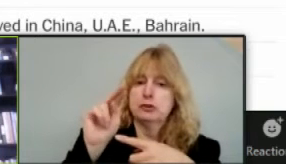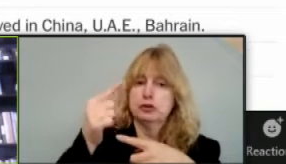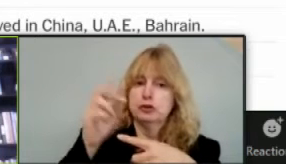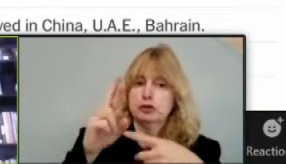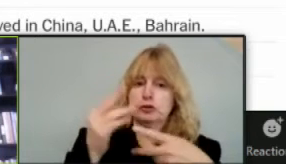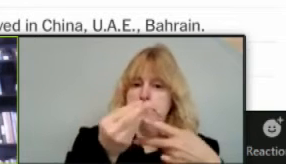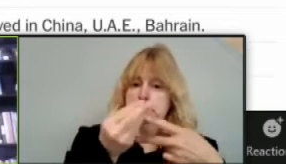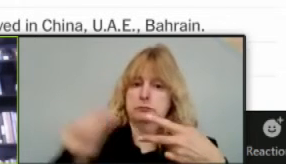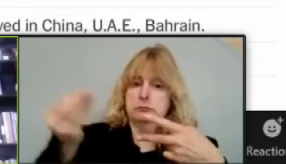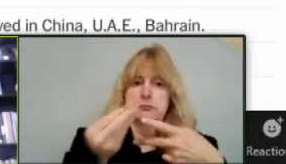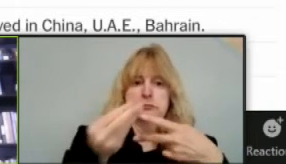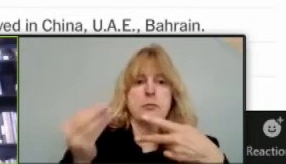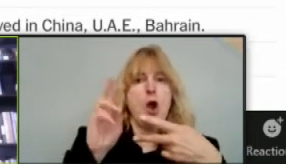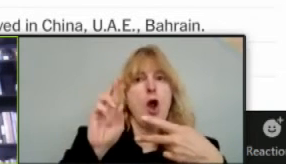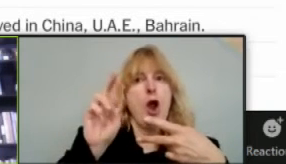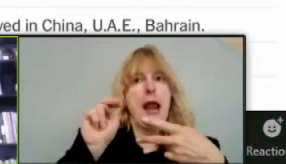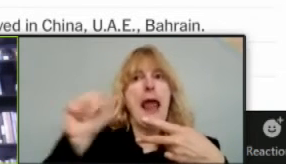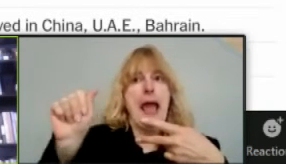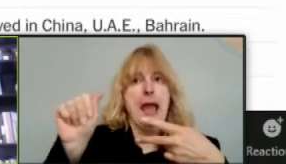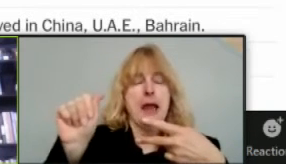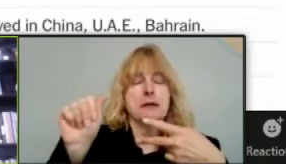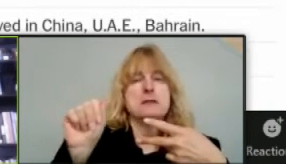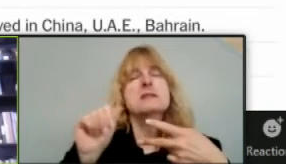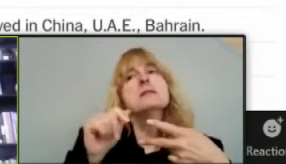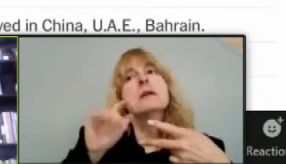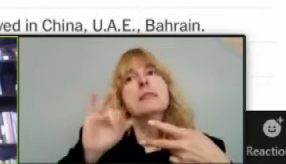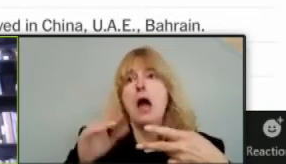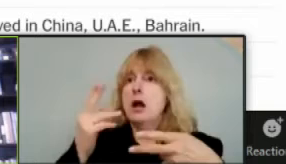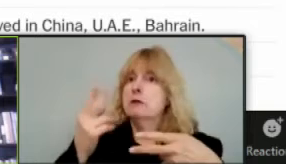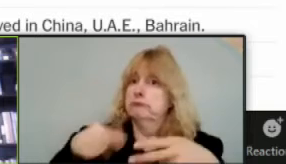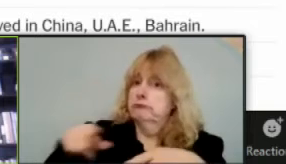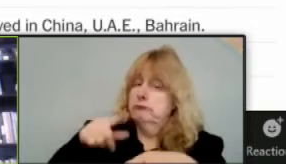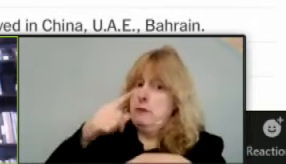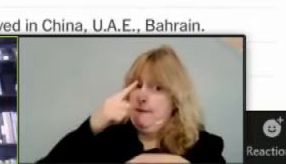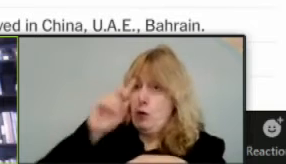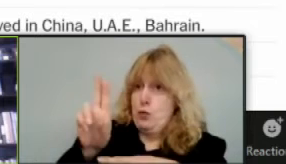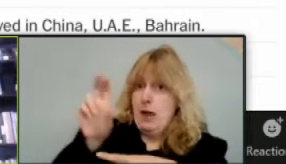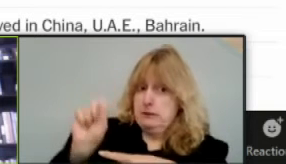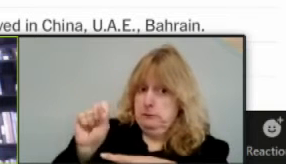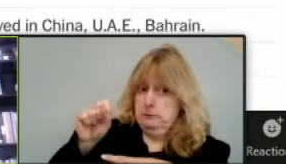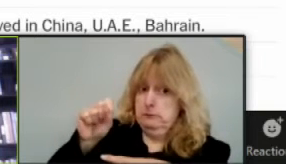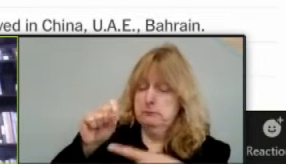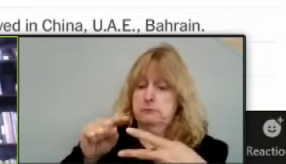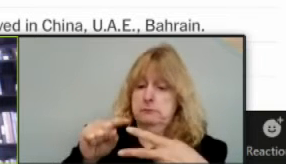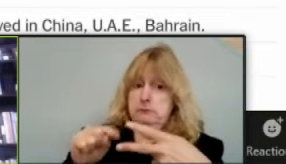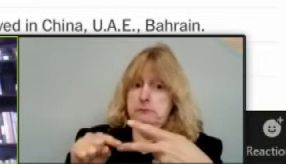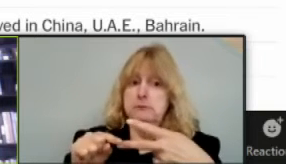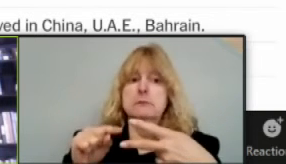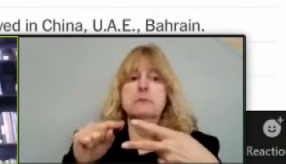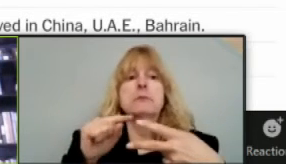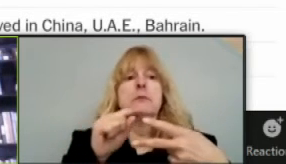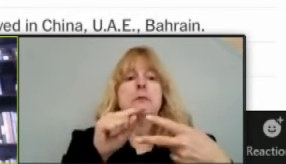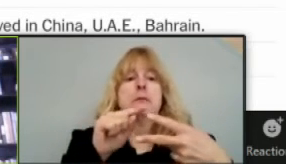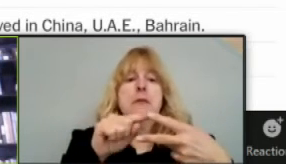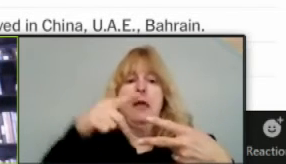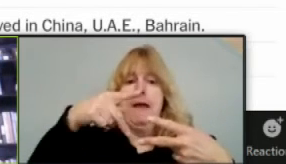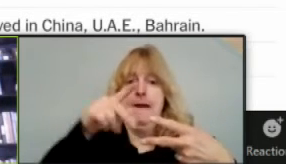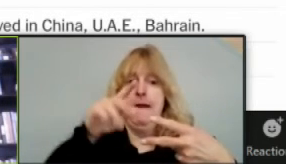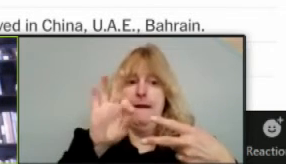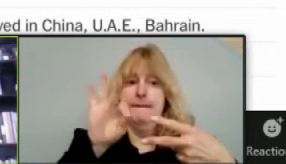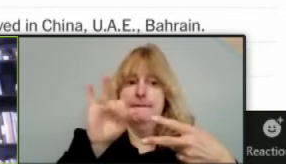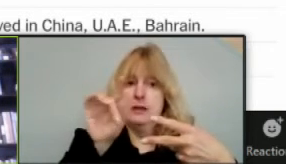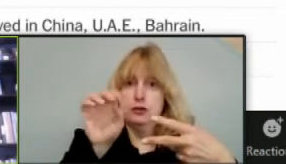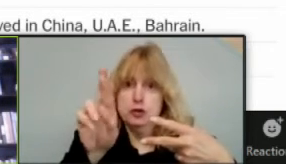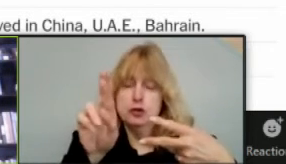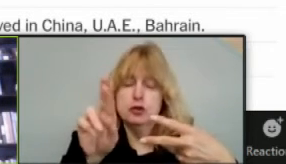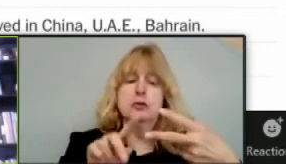And that means that they are used because of the great need. And so those are Pfizer and Moderna. There are